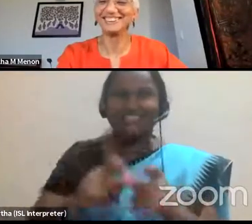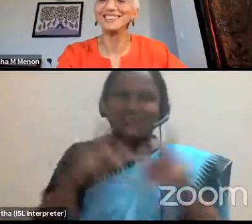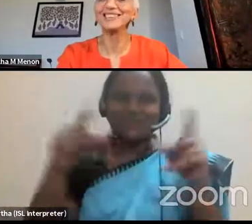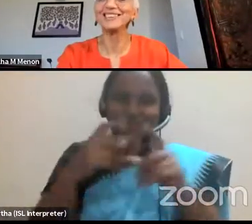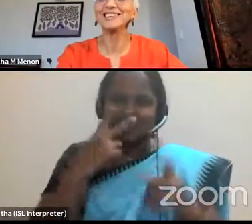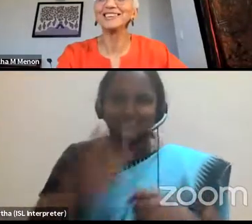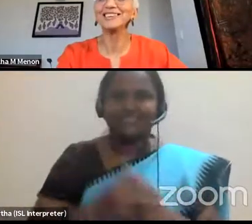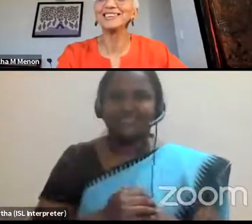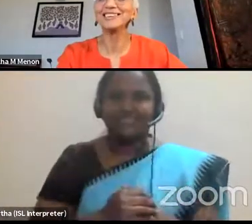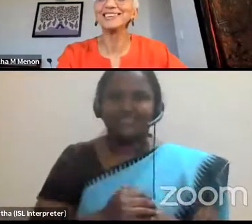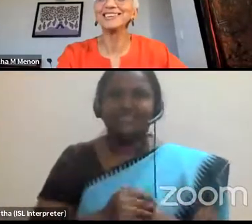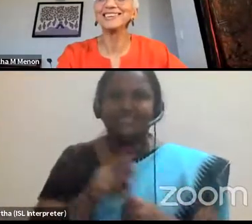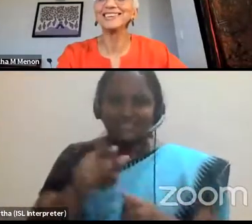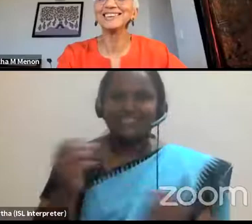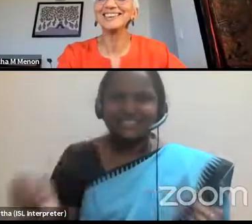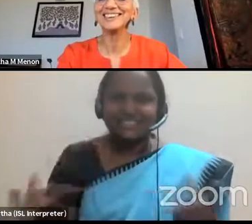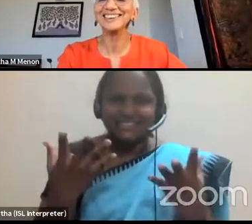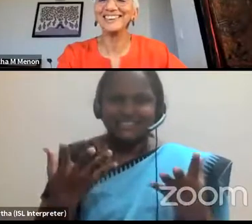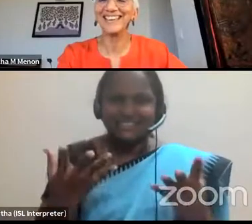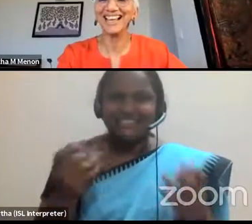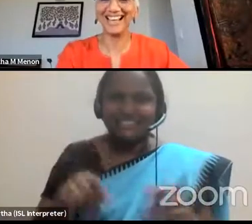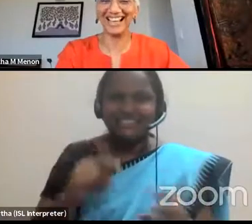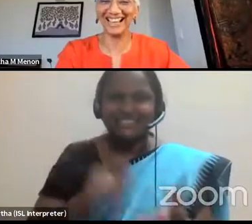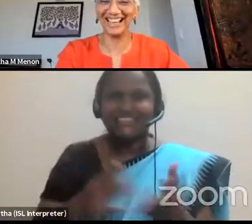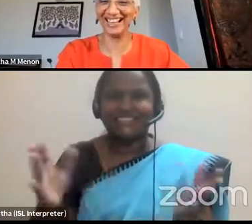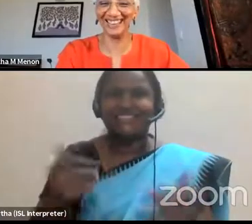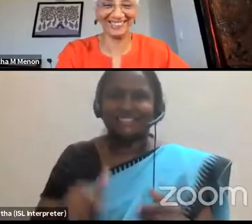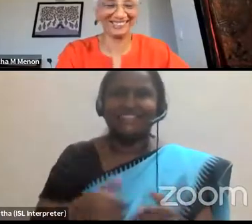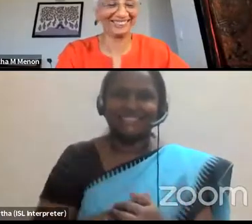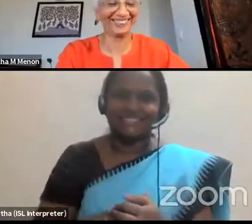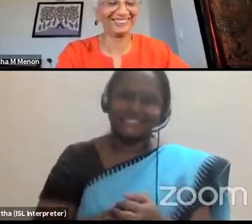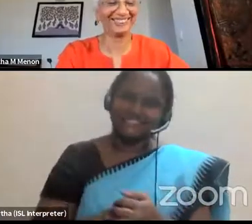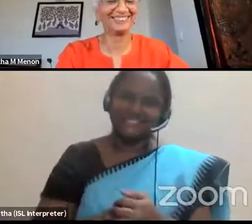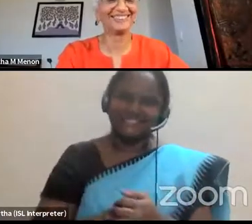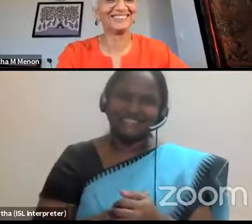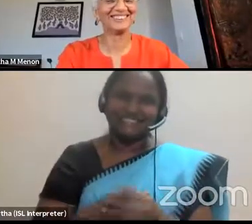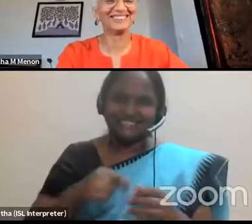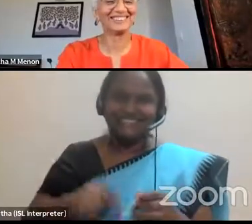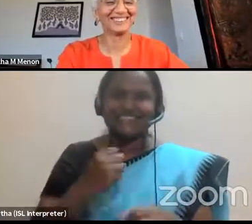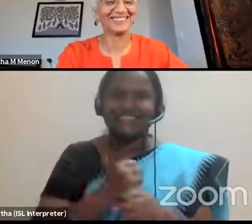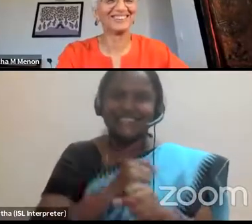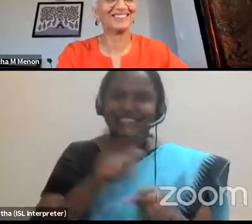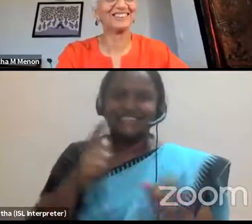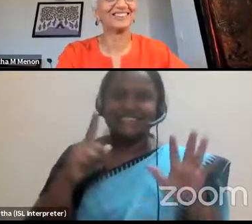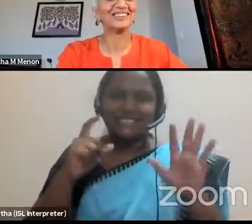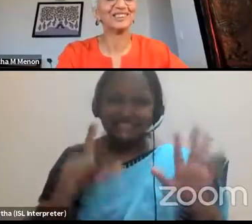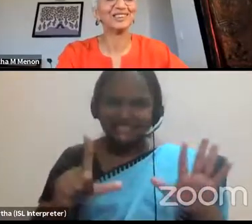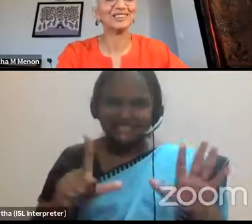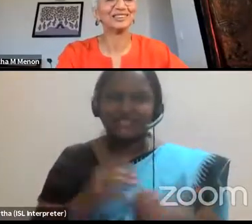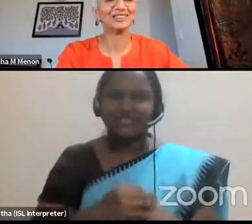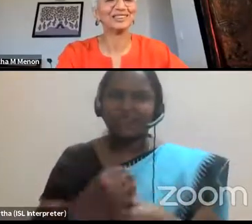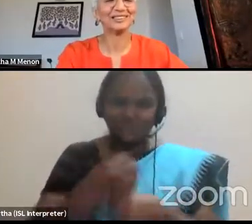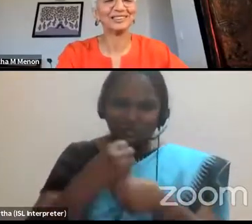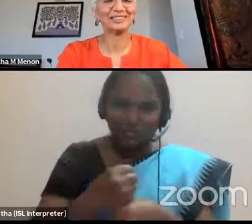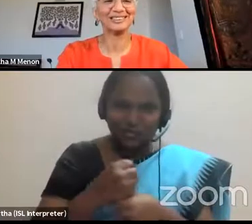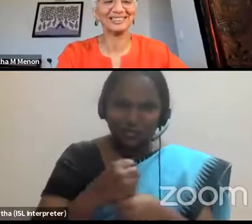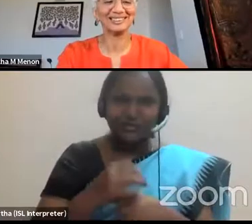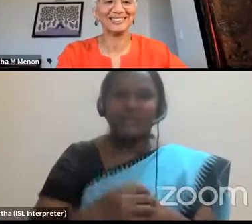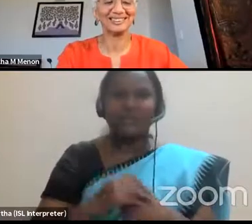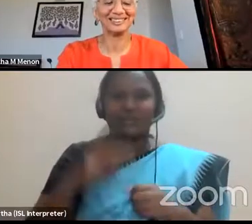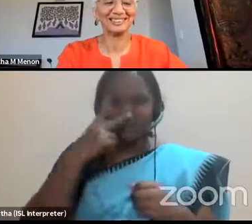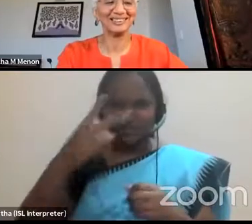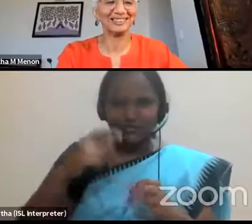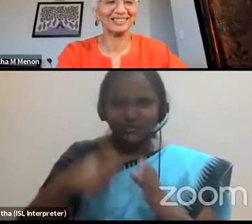Hussain. That's only starting at 7 o'clock. Very good. So I'll go till 7 o'clock. So hold on, watch the